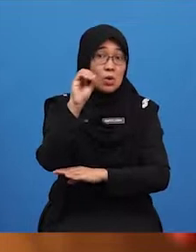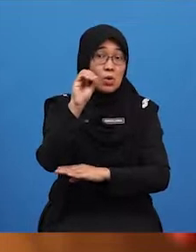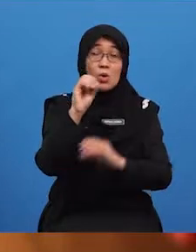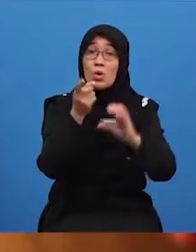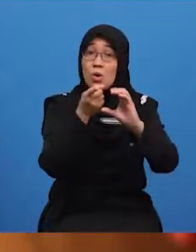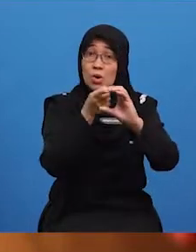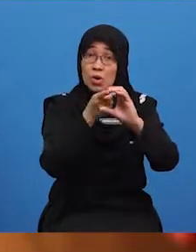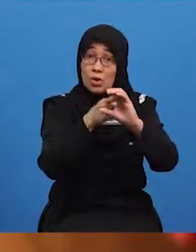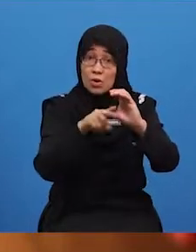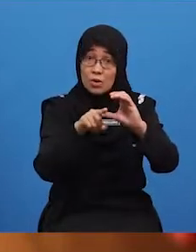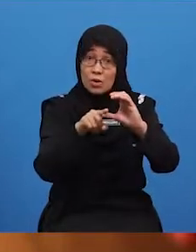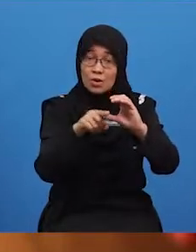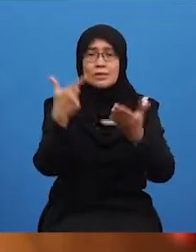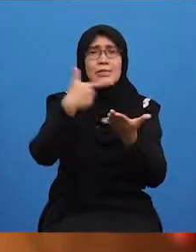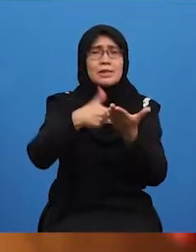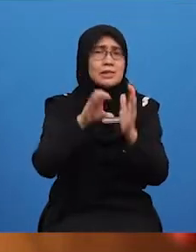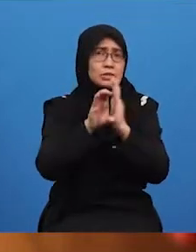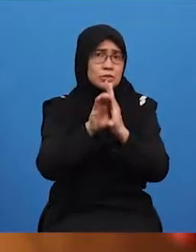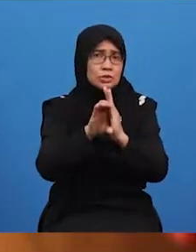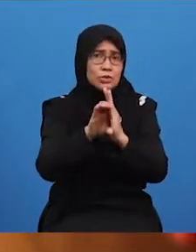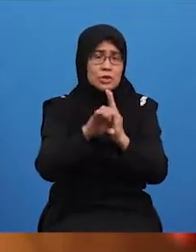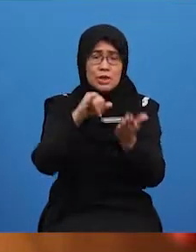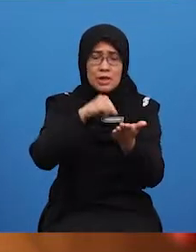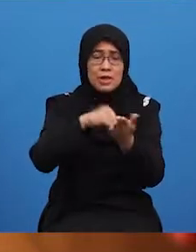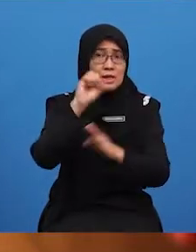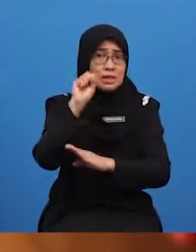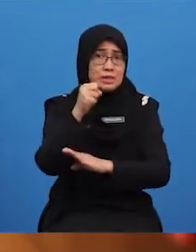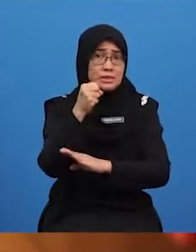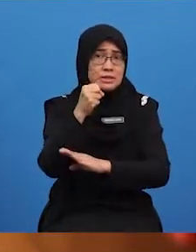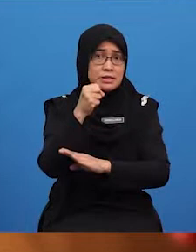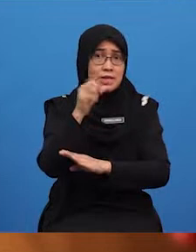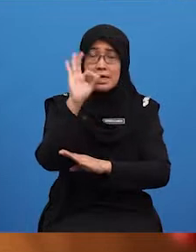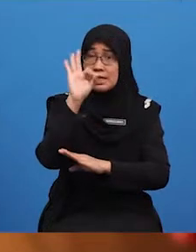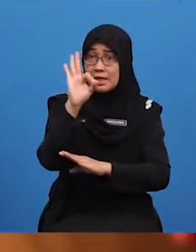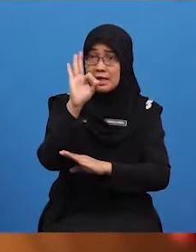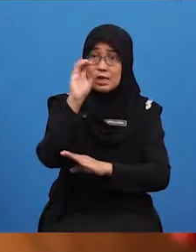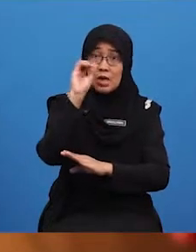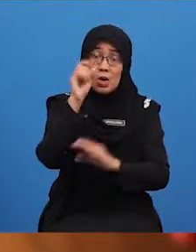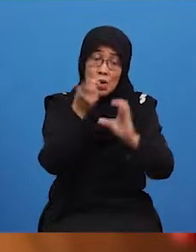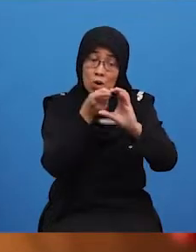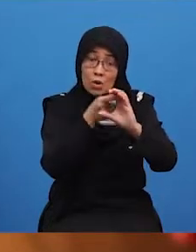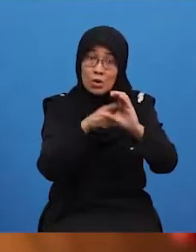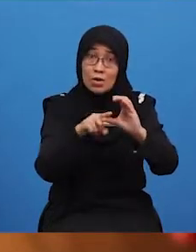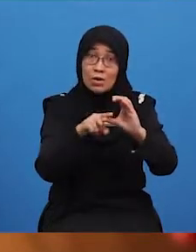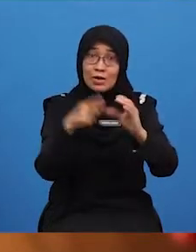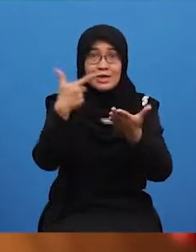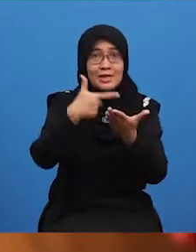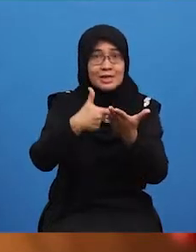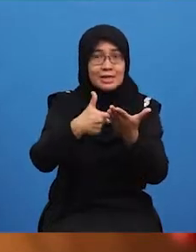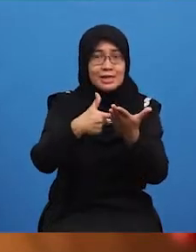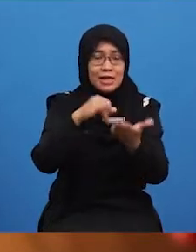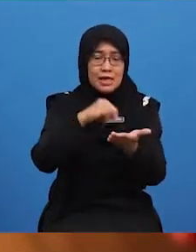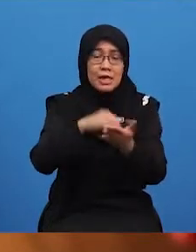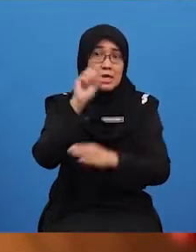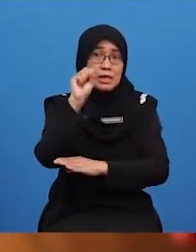It's 9 o'clock. It's 12 o'clock. Boys and girls, bear this